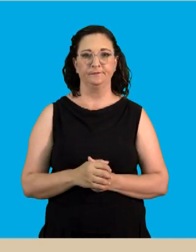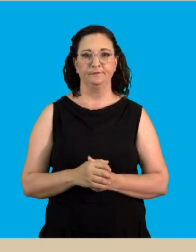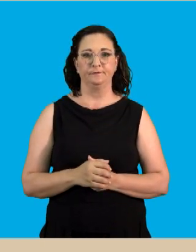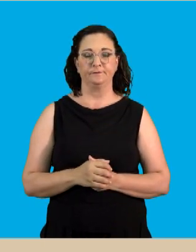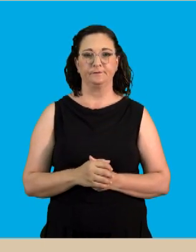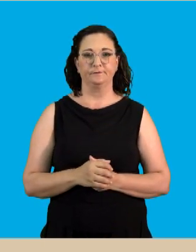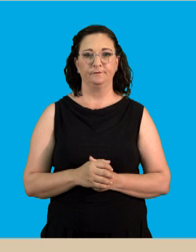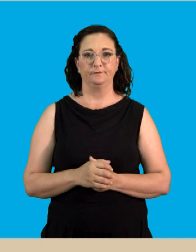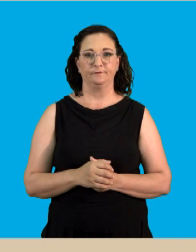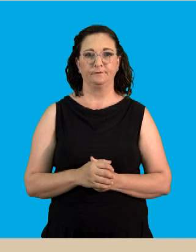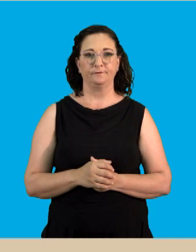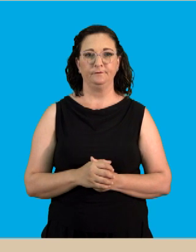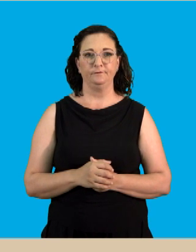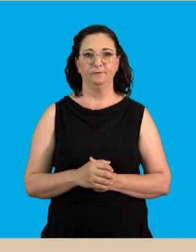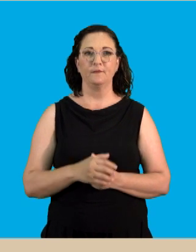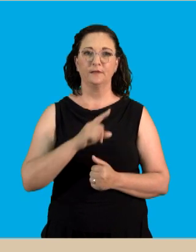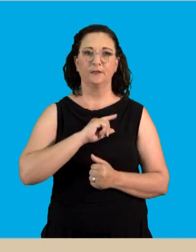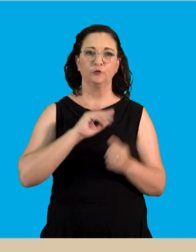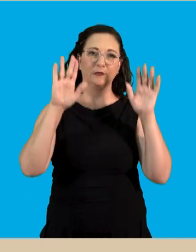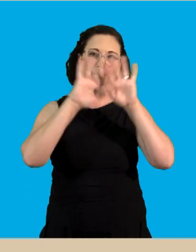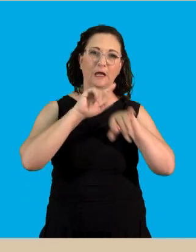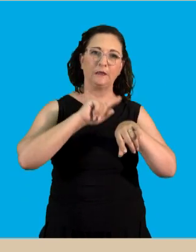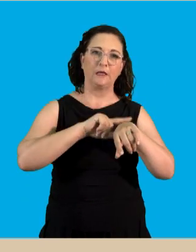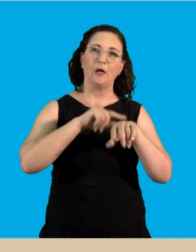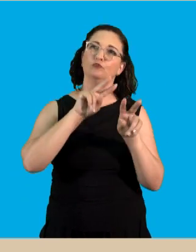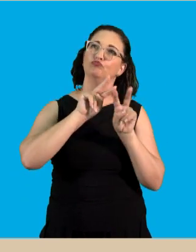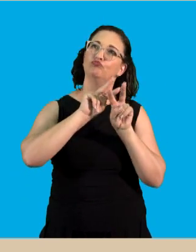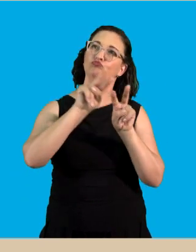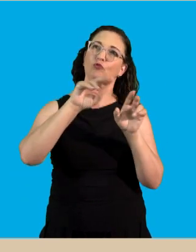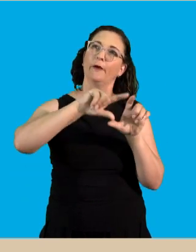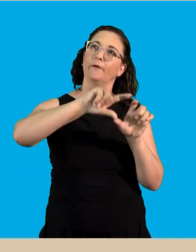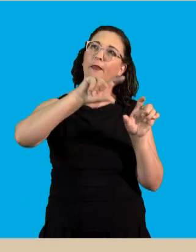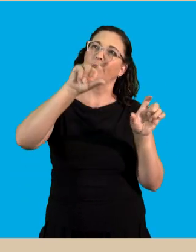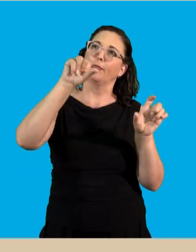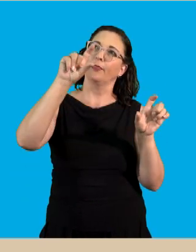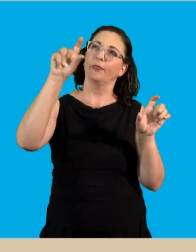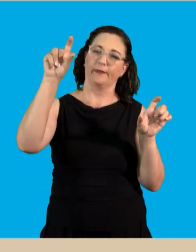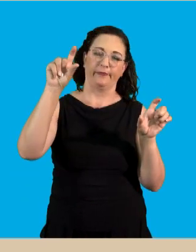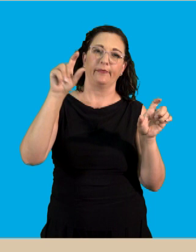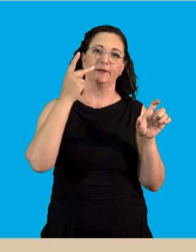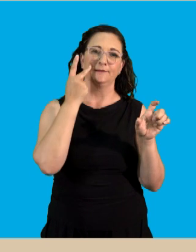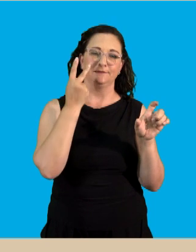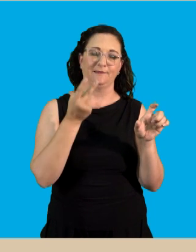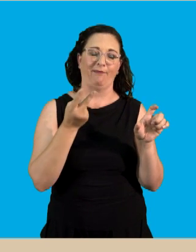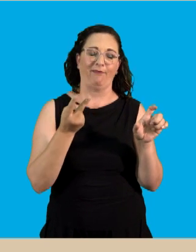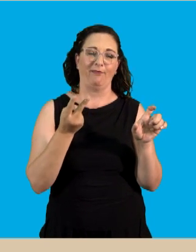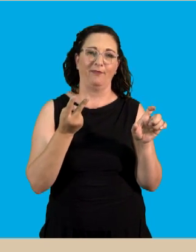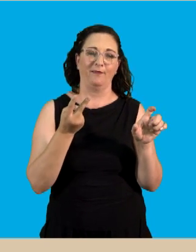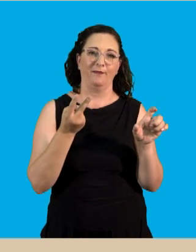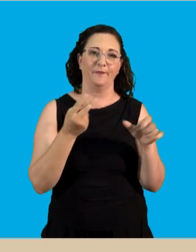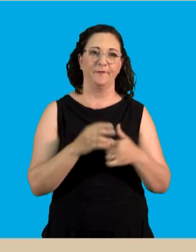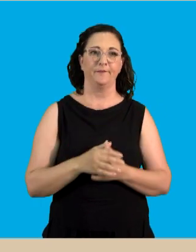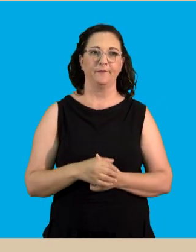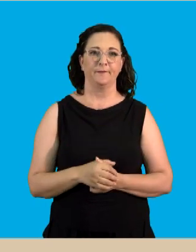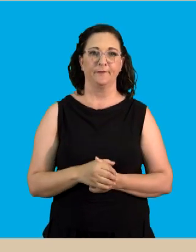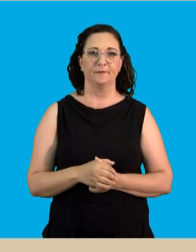Okay, this is what you are looking at night. You are looking at the thin band of light. Because there is the thin band of light,